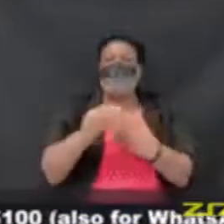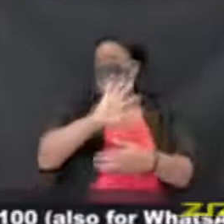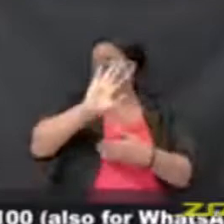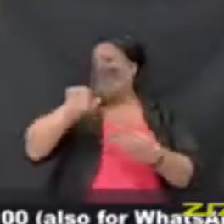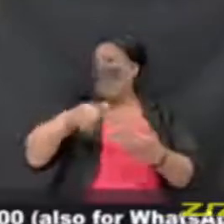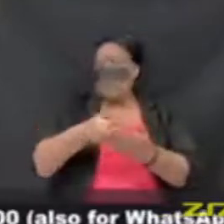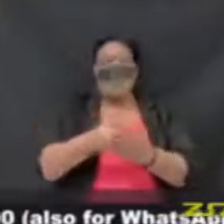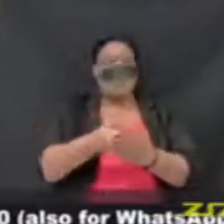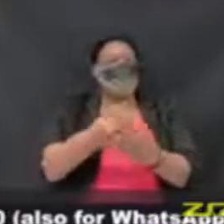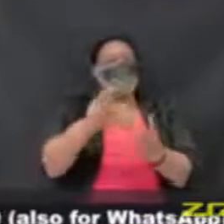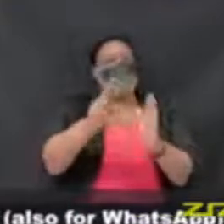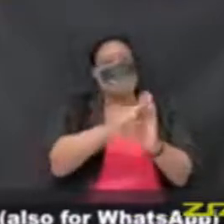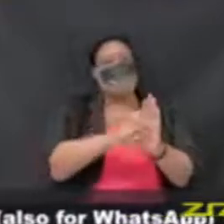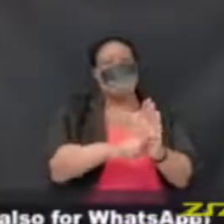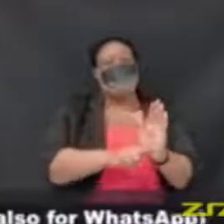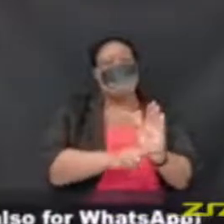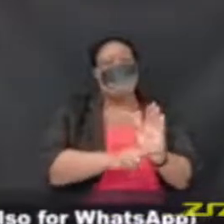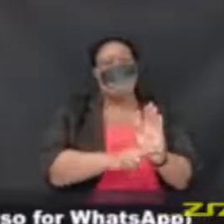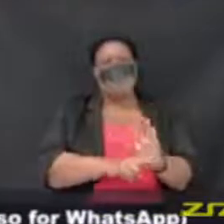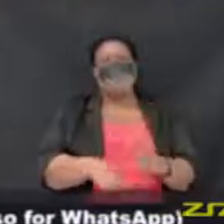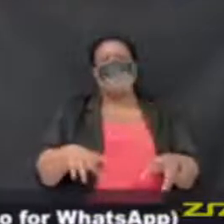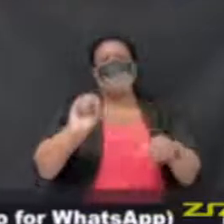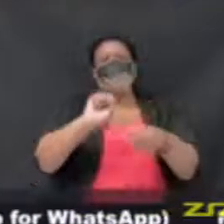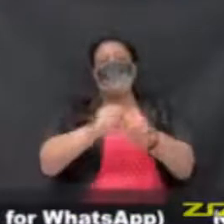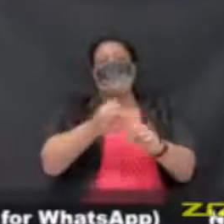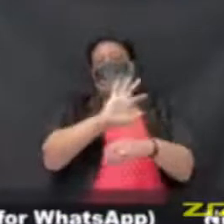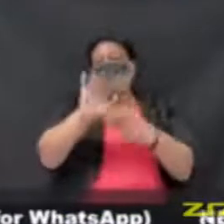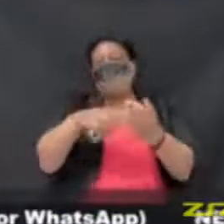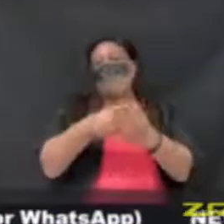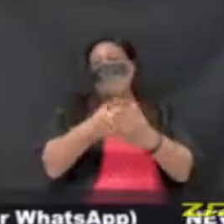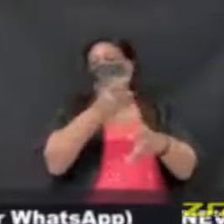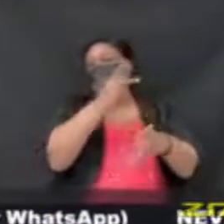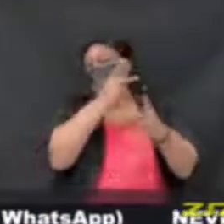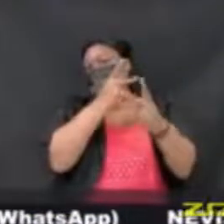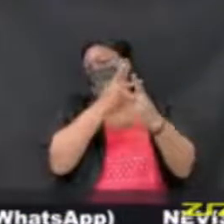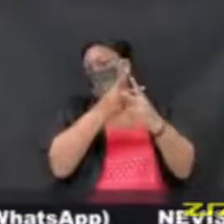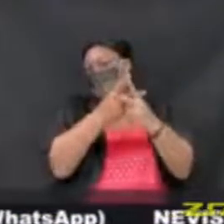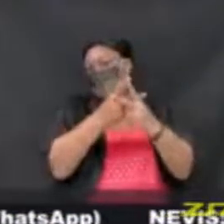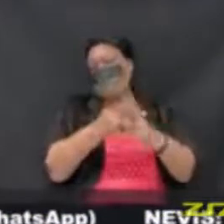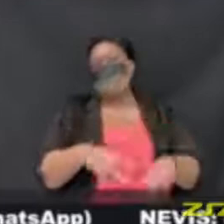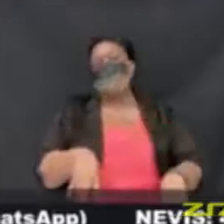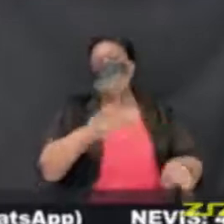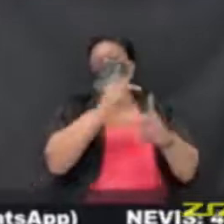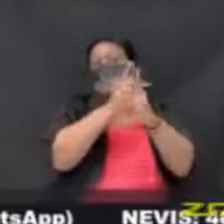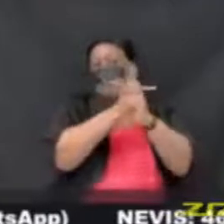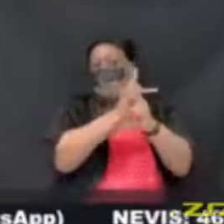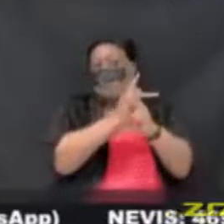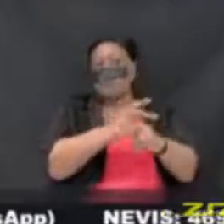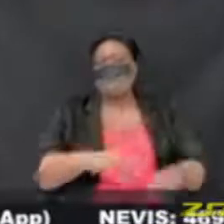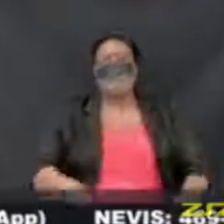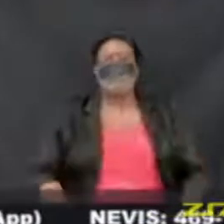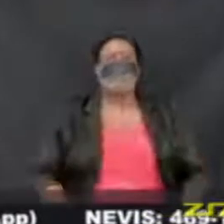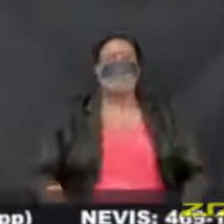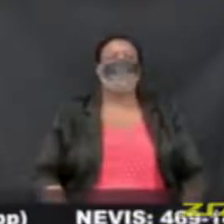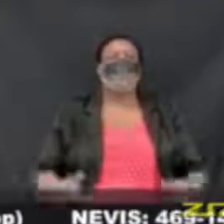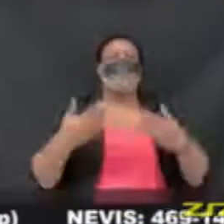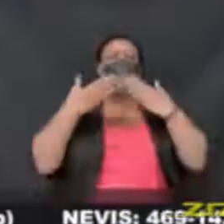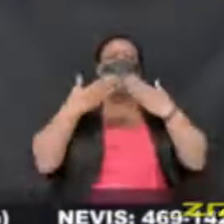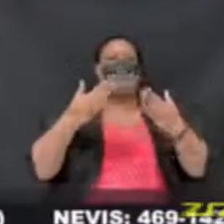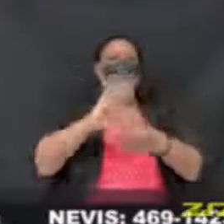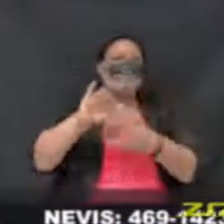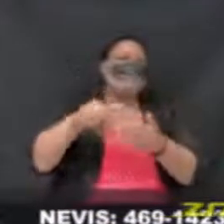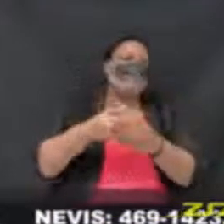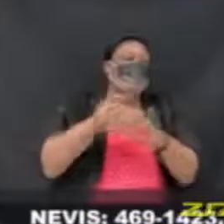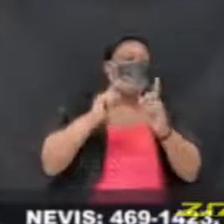your family, and by extension, the Federation safe. We thank all our presenters today, the Chief Medical Officer,